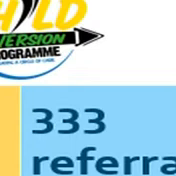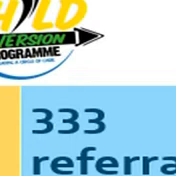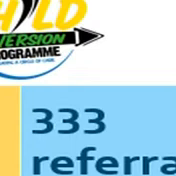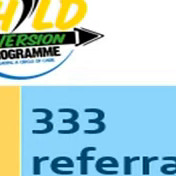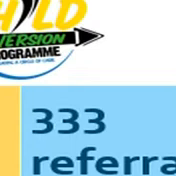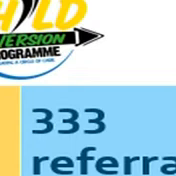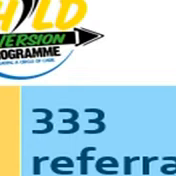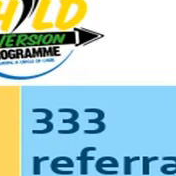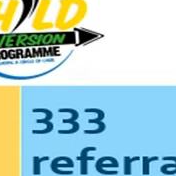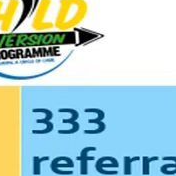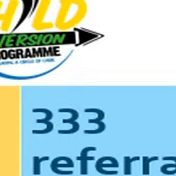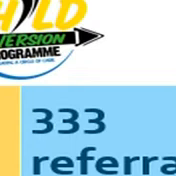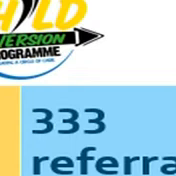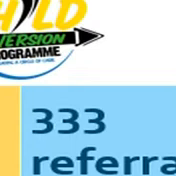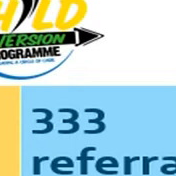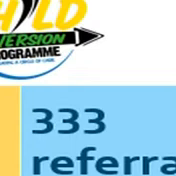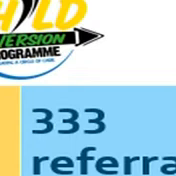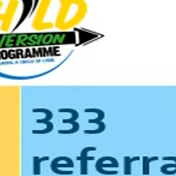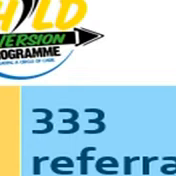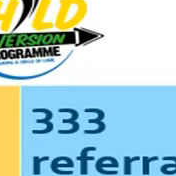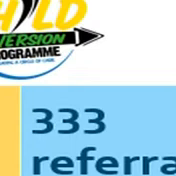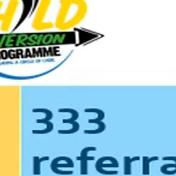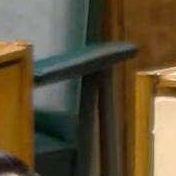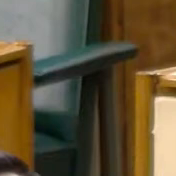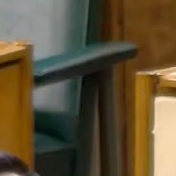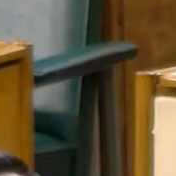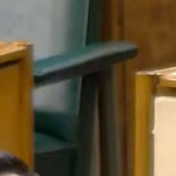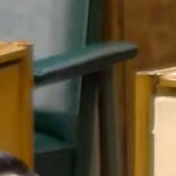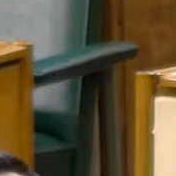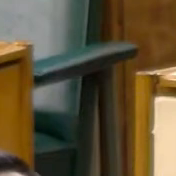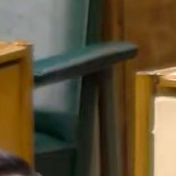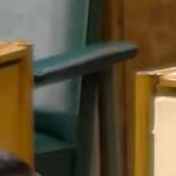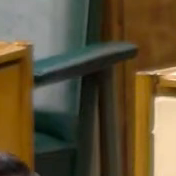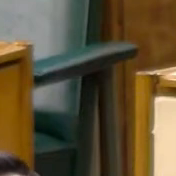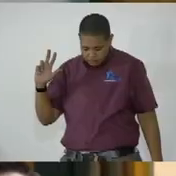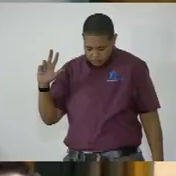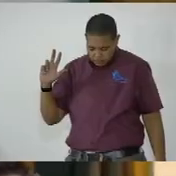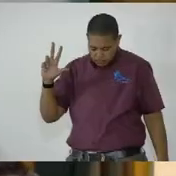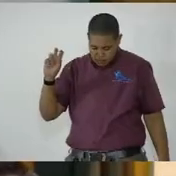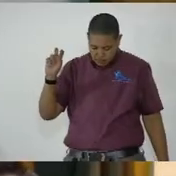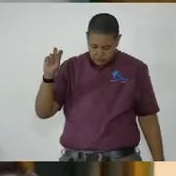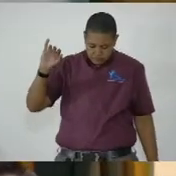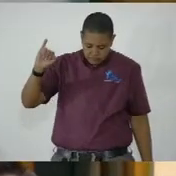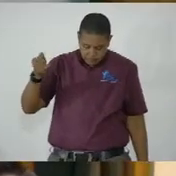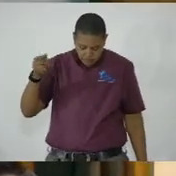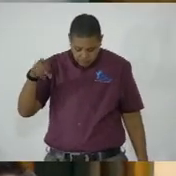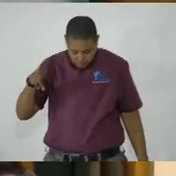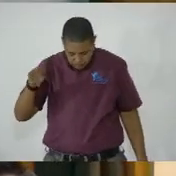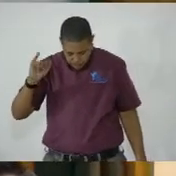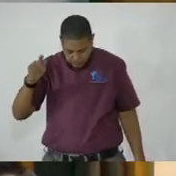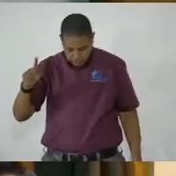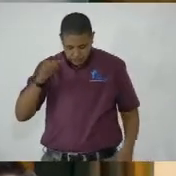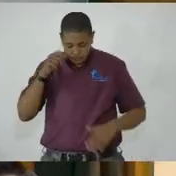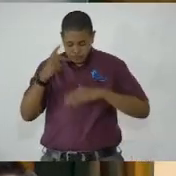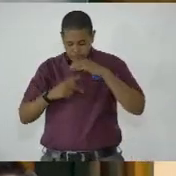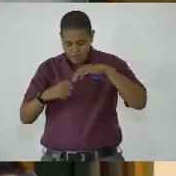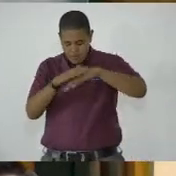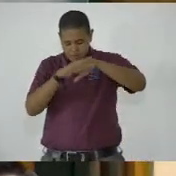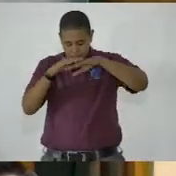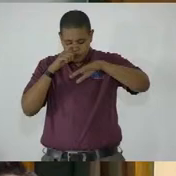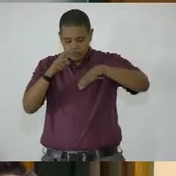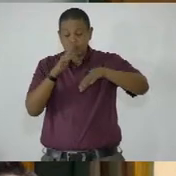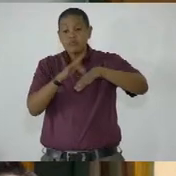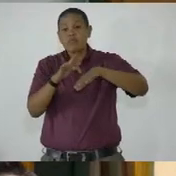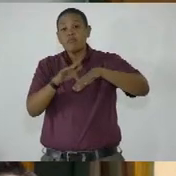Madam Speaker, we trained 30 mentors, mainly justices of the peace, in every parish. 30 in every parish, who are available